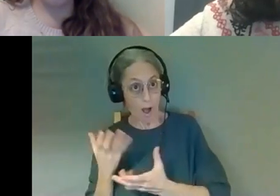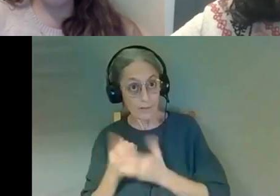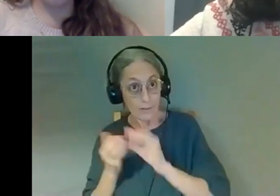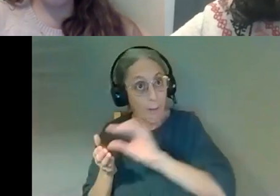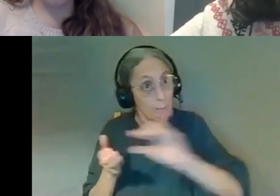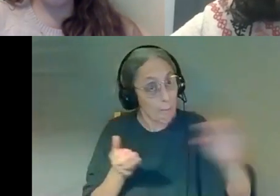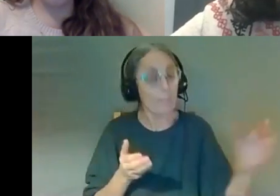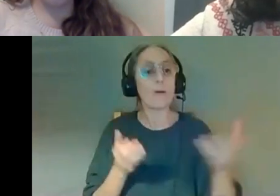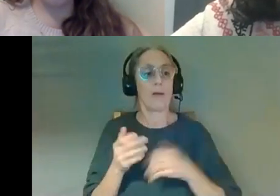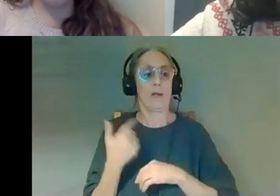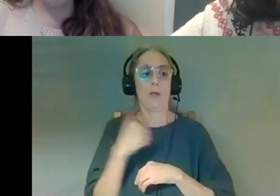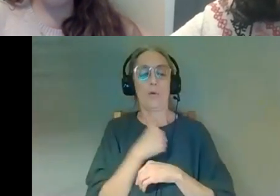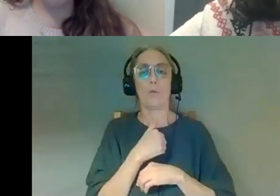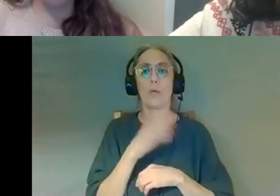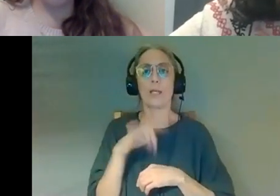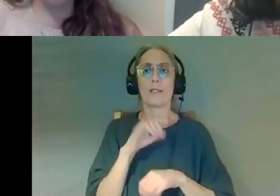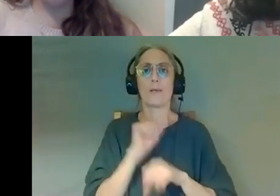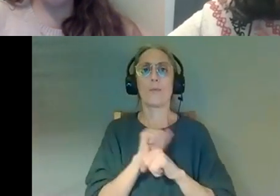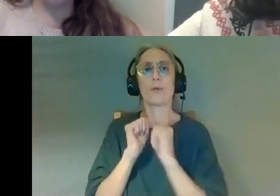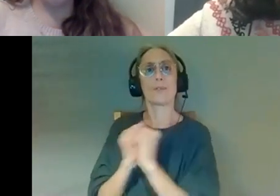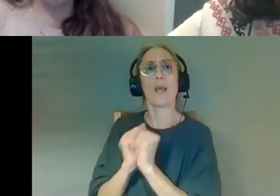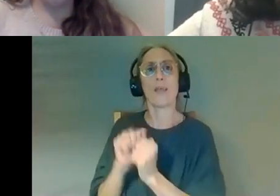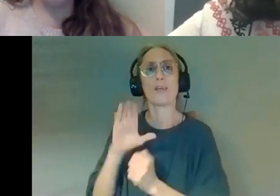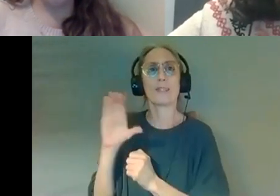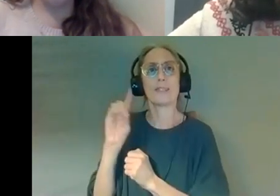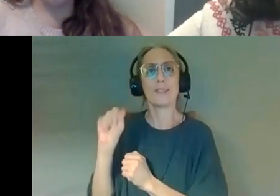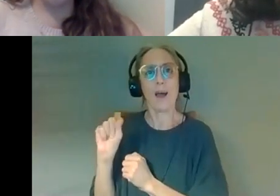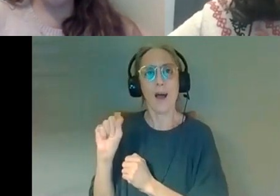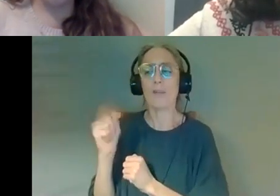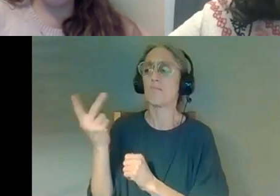conjunction with CDOT, and we thank them for that.